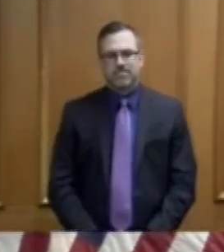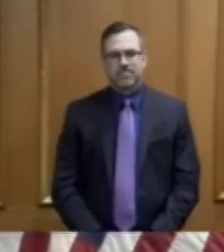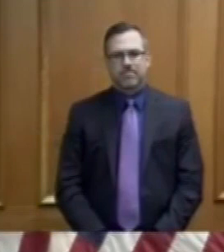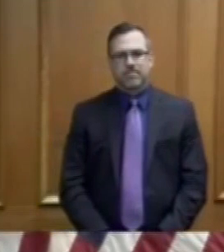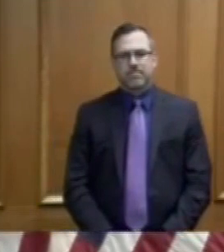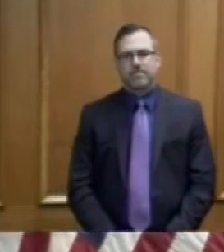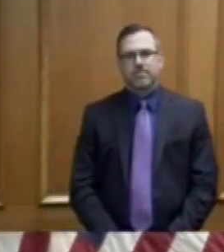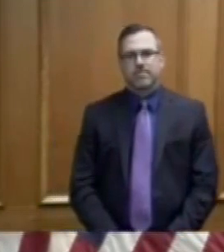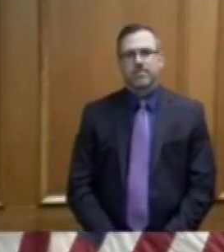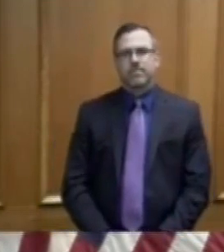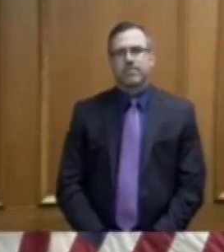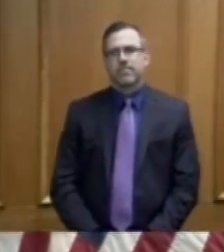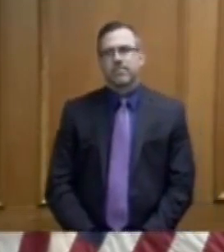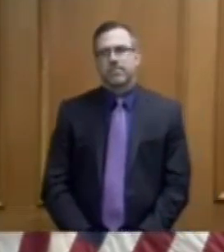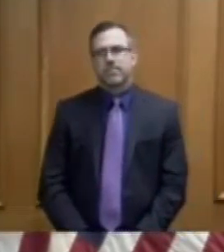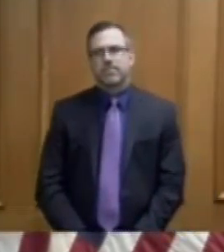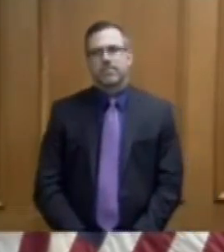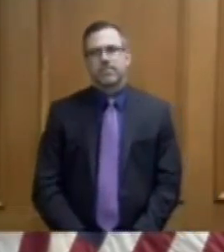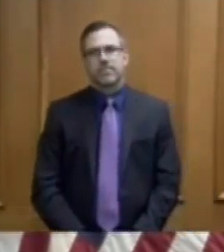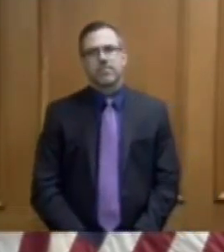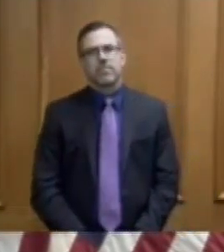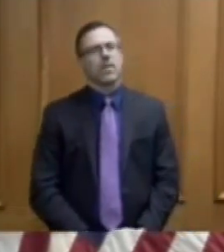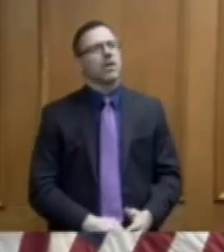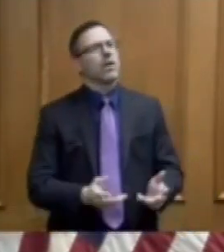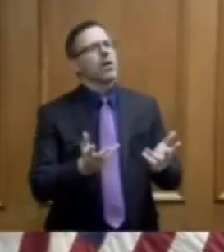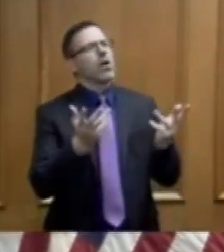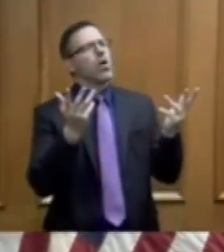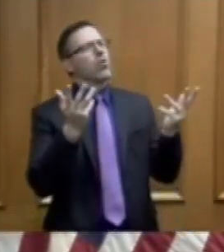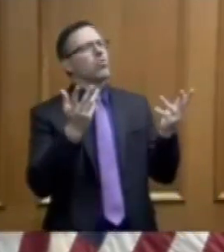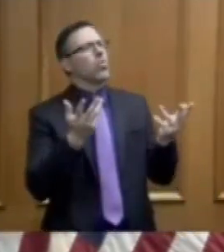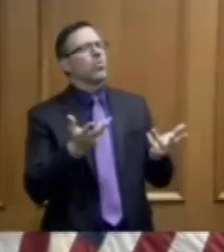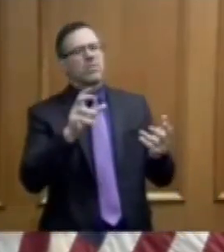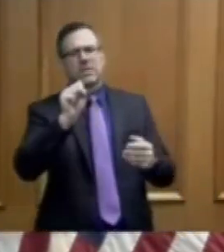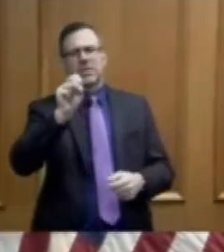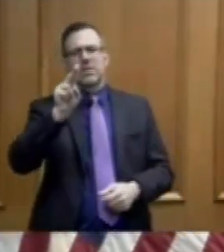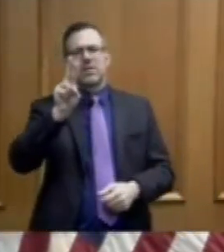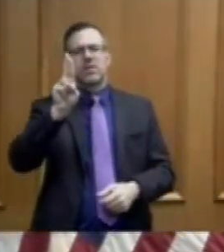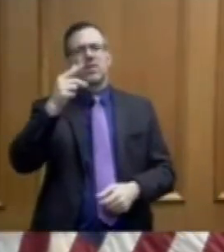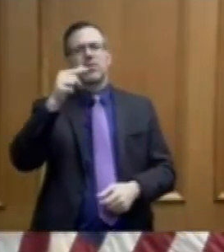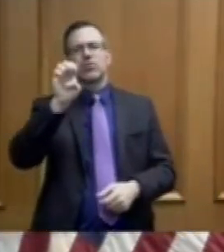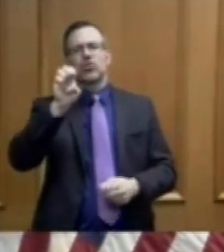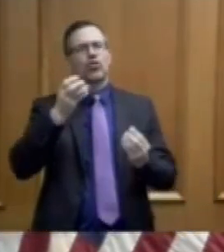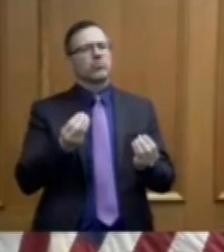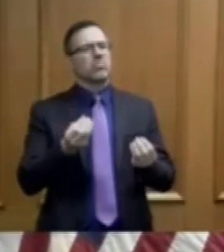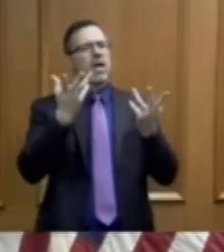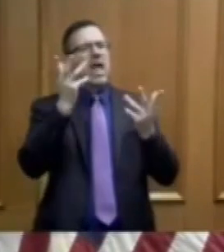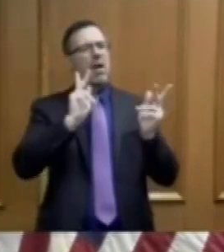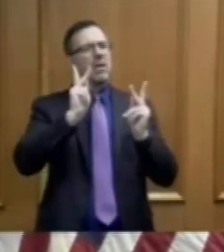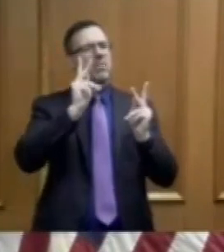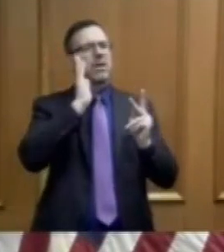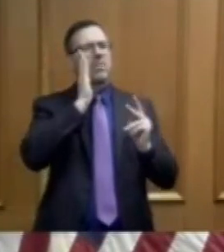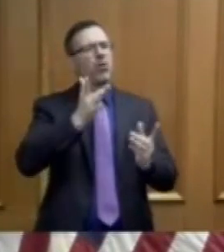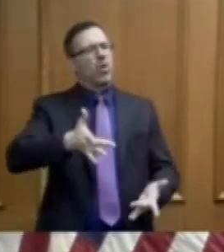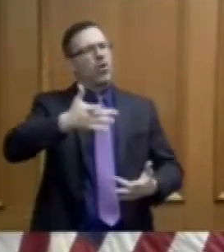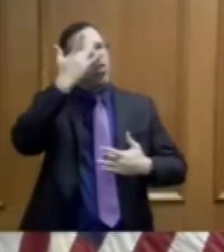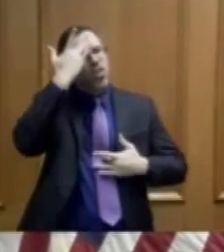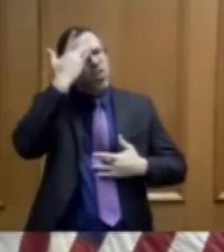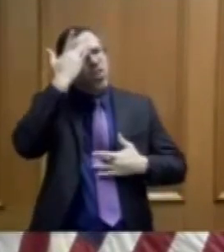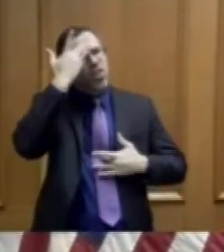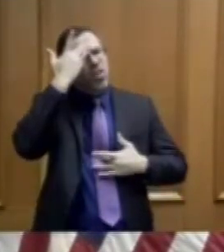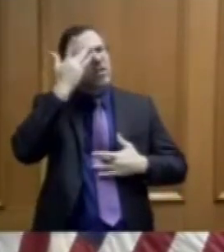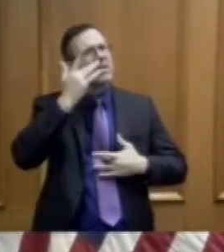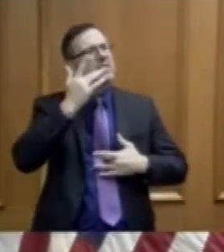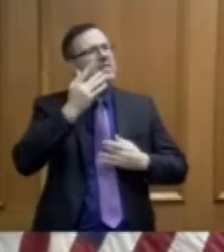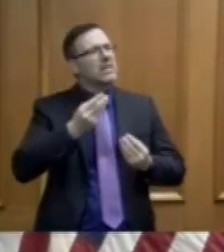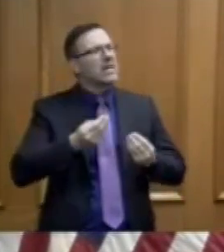If one more question, I mean, what is the projected surge? Is it? You know, Andy, I don't have that number. I don't have that number of people